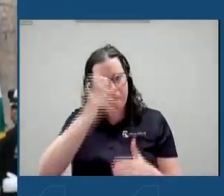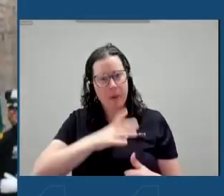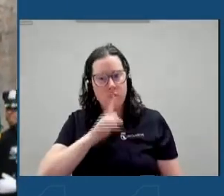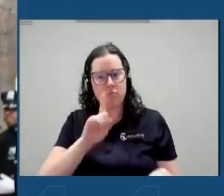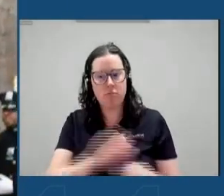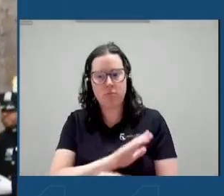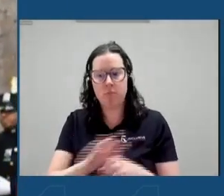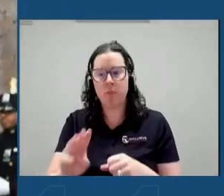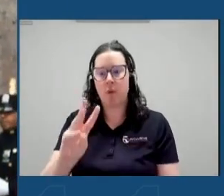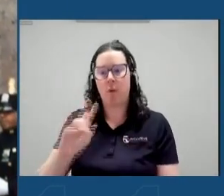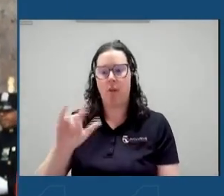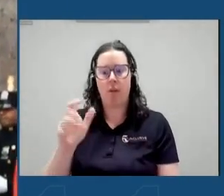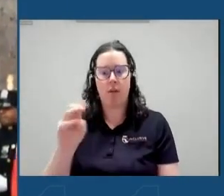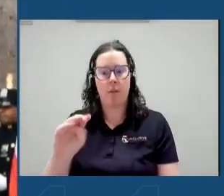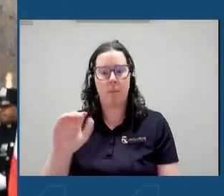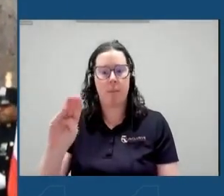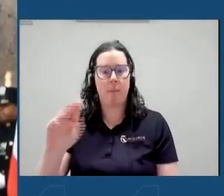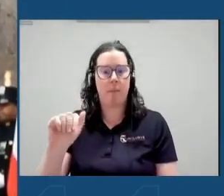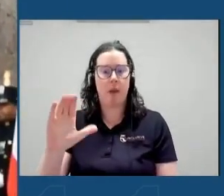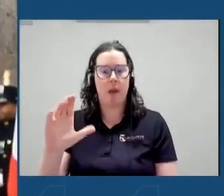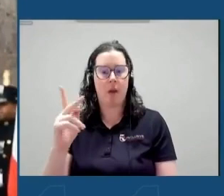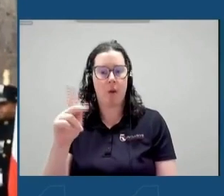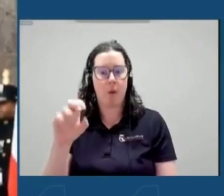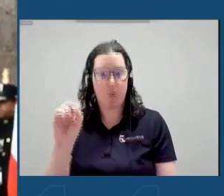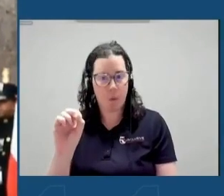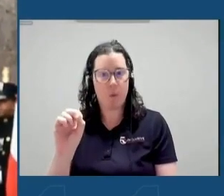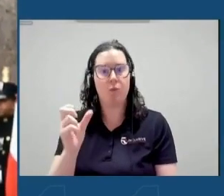served our nation in the armed forces, came back,